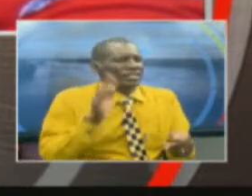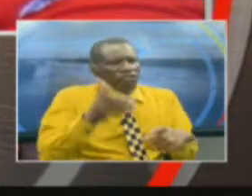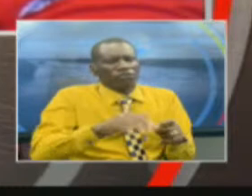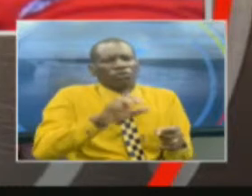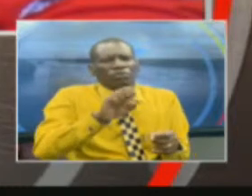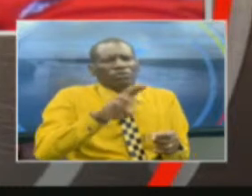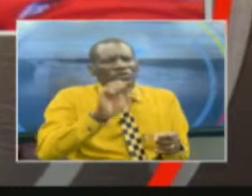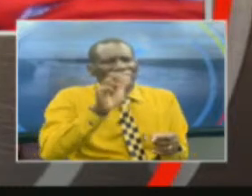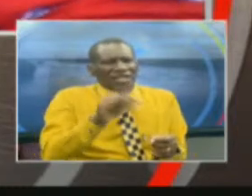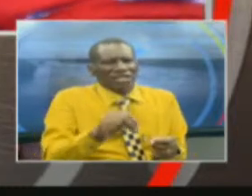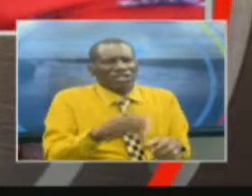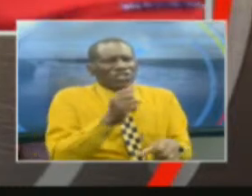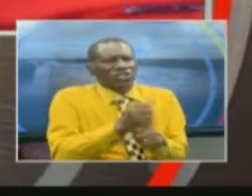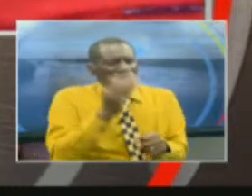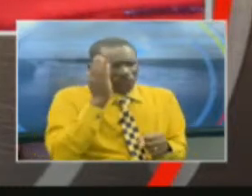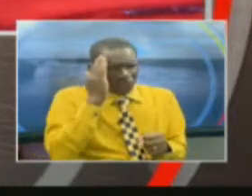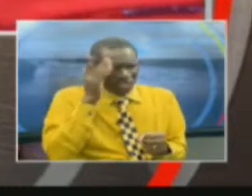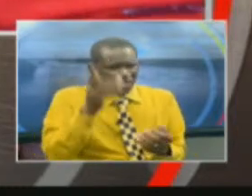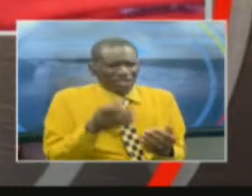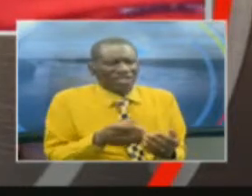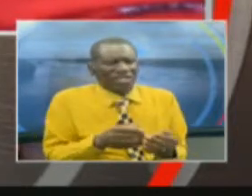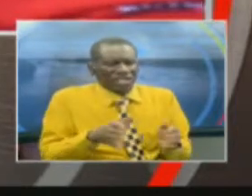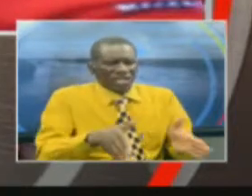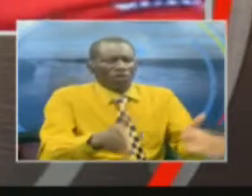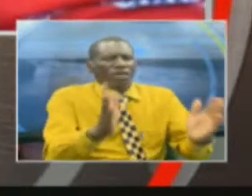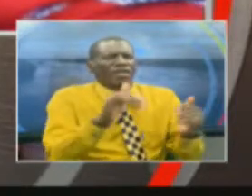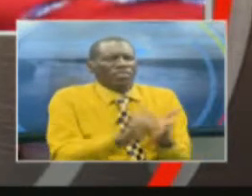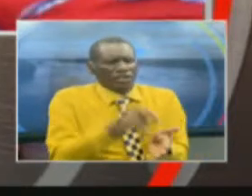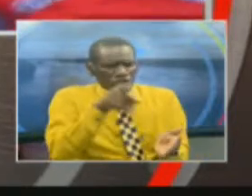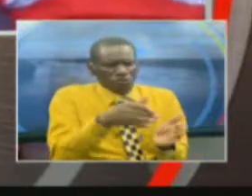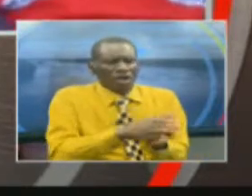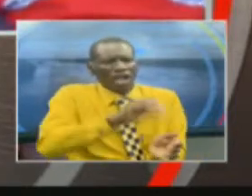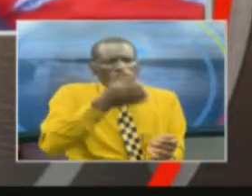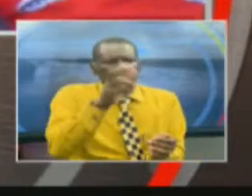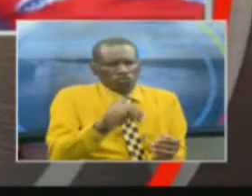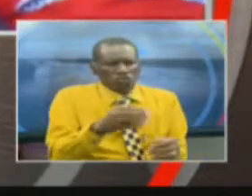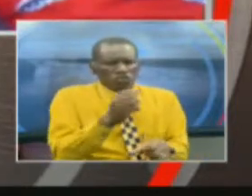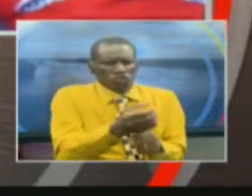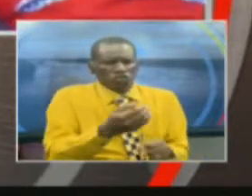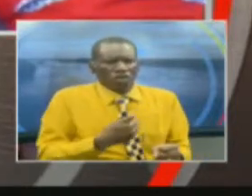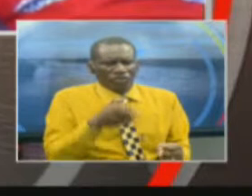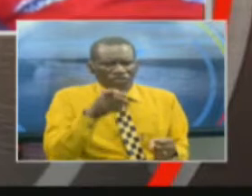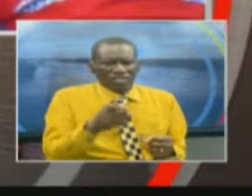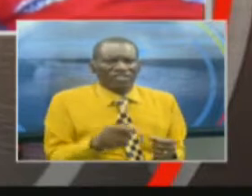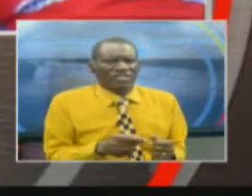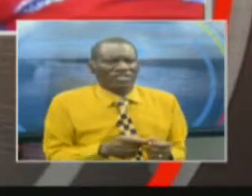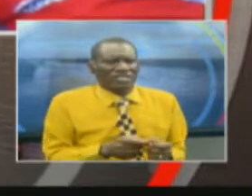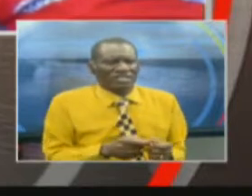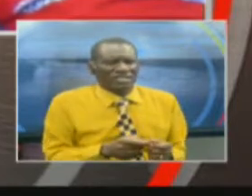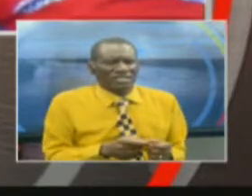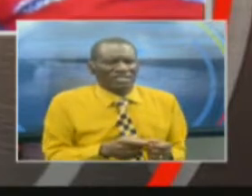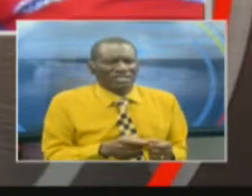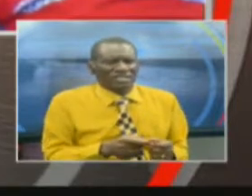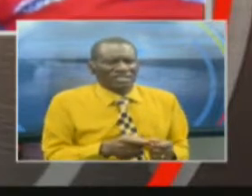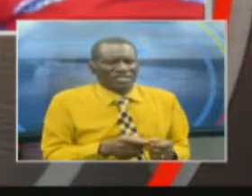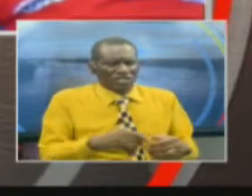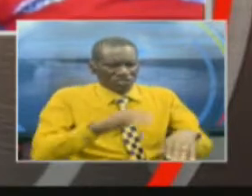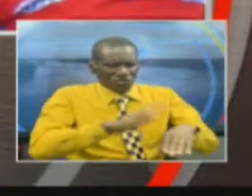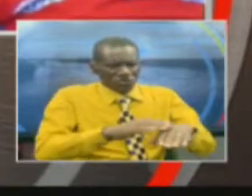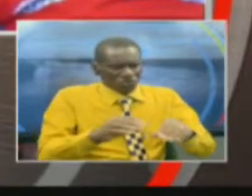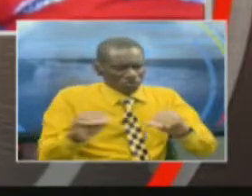Do you think to a large extent you and John have this smooth transition